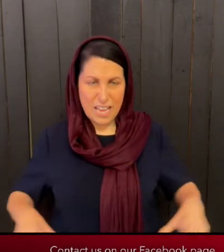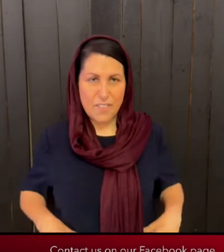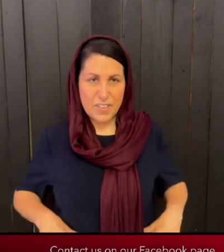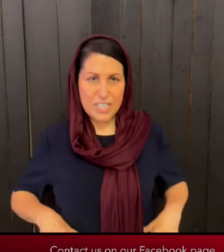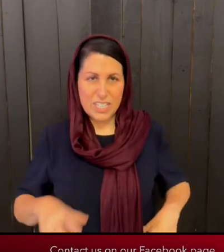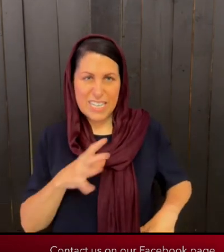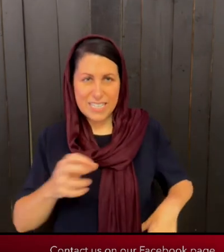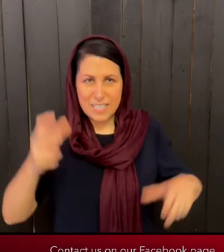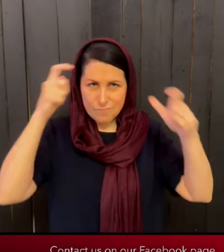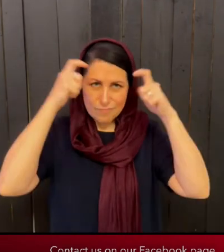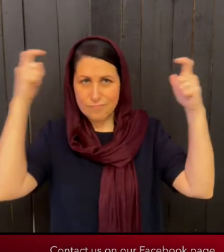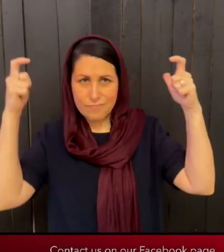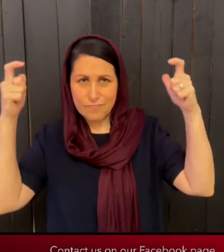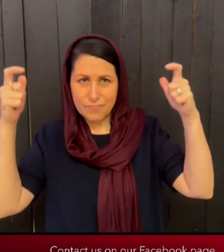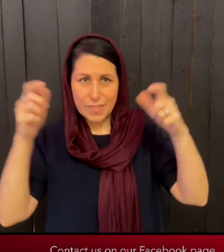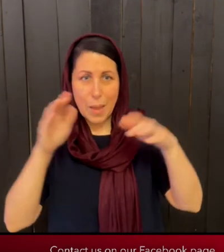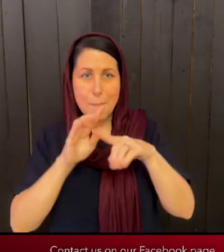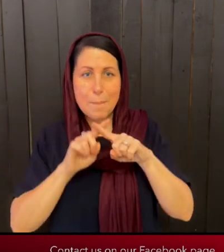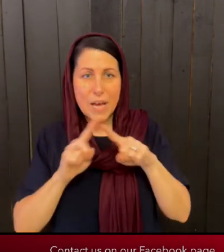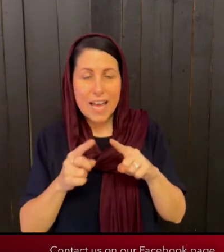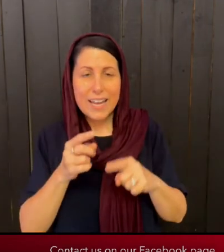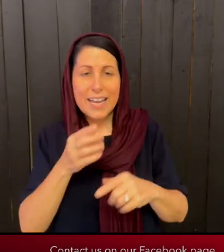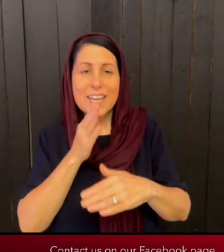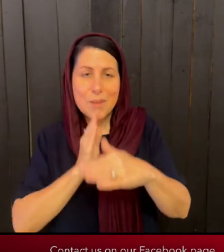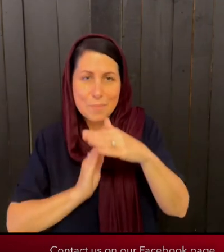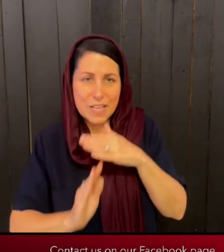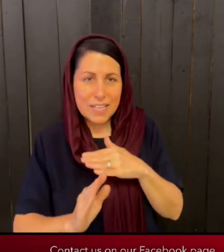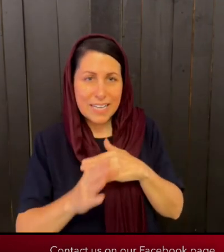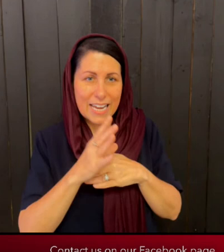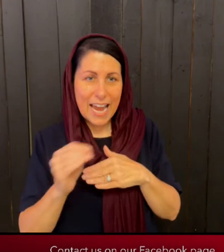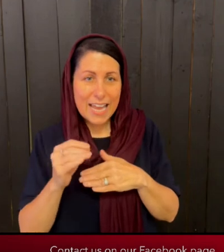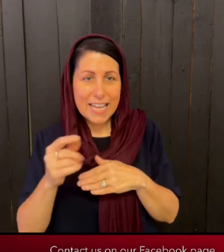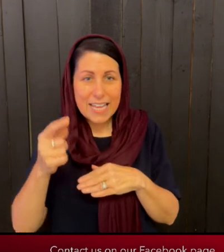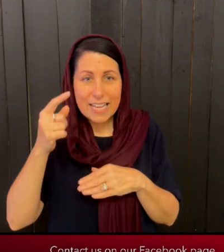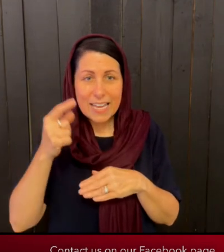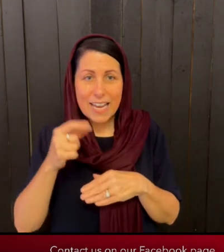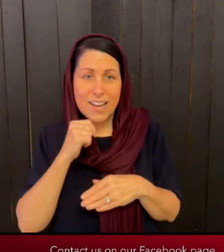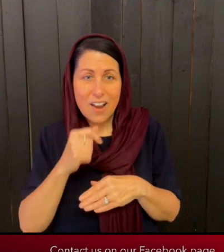humility of mind, regard one another as more important than yourselves.